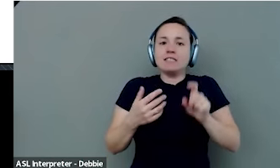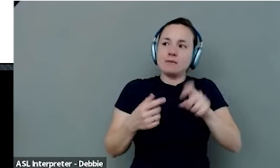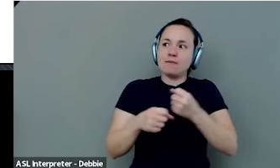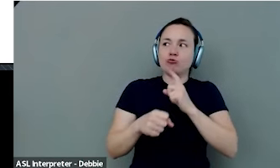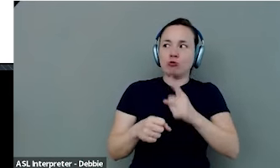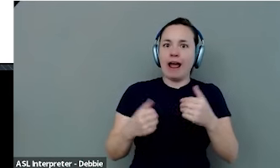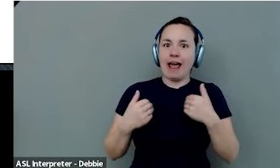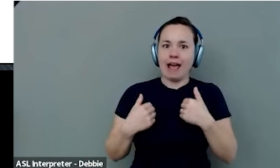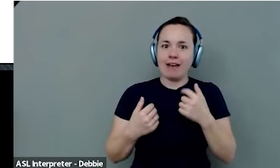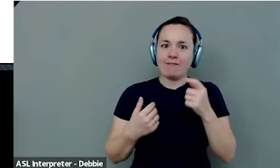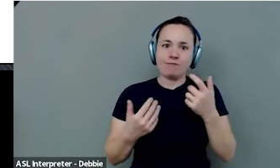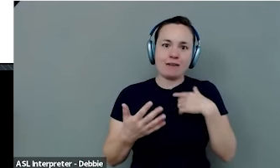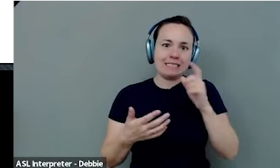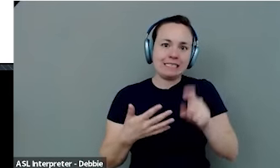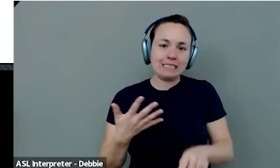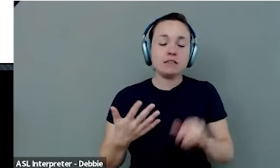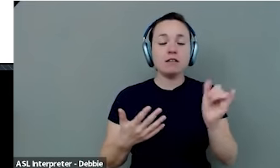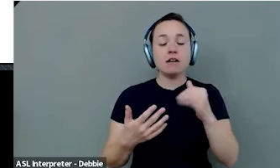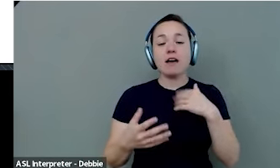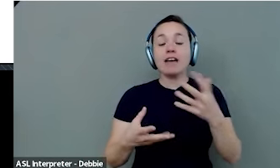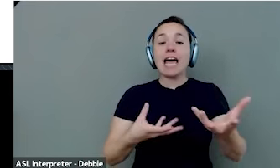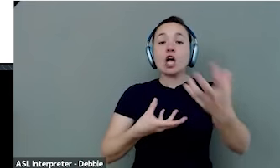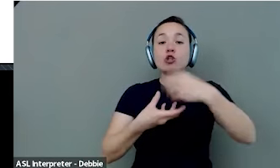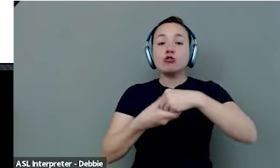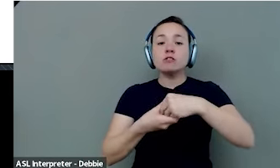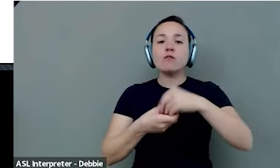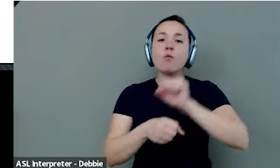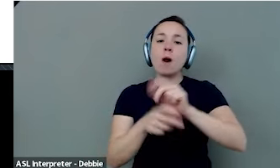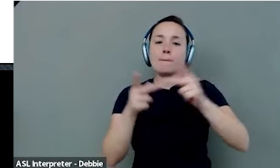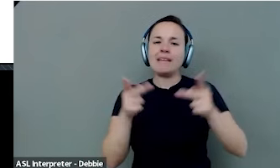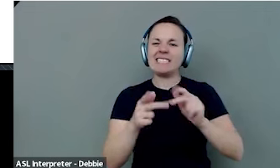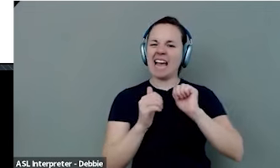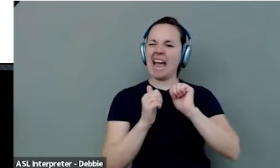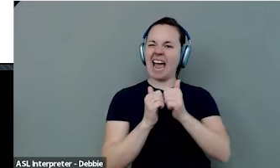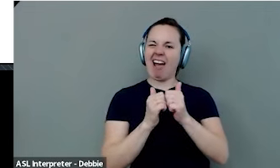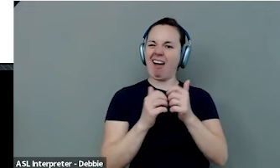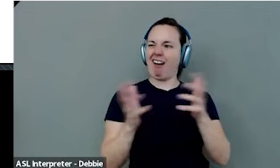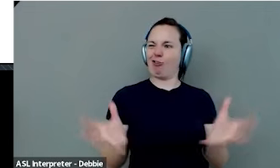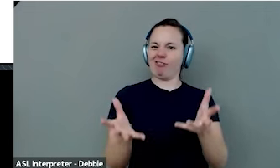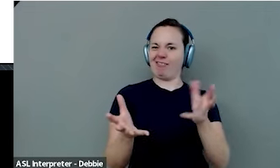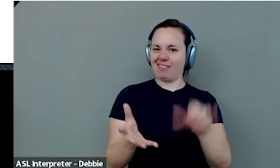workshop will be on building inclusive workplaces. This